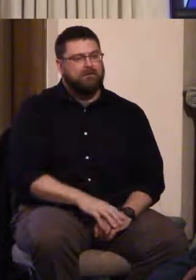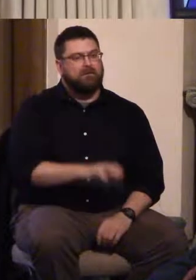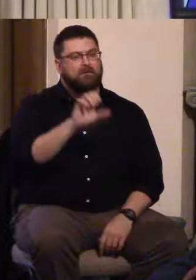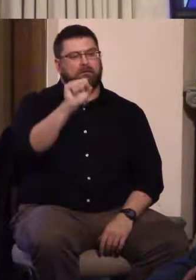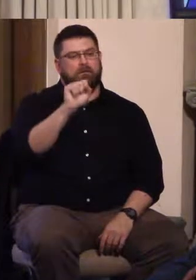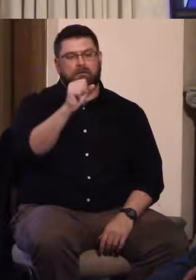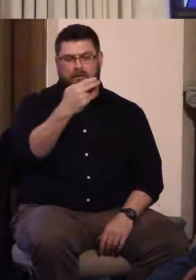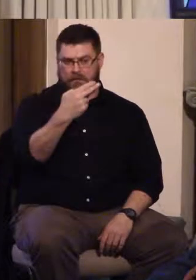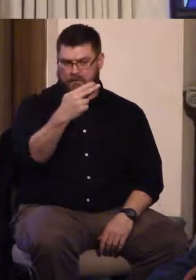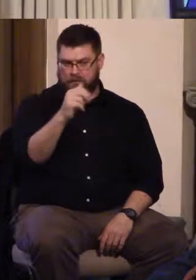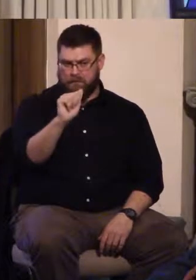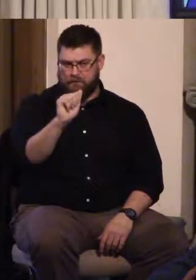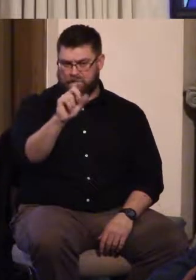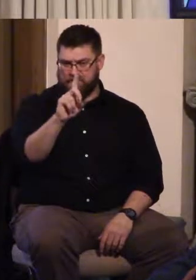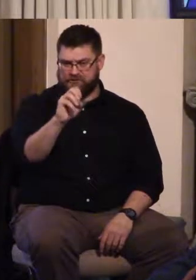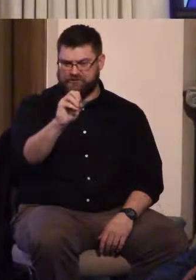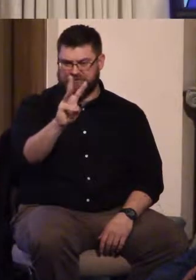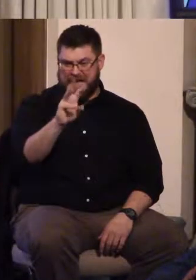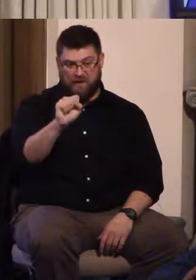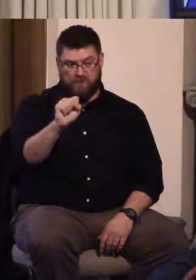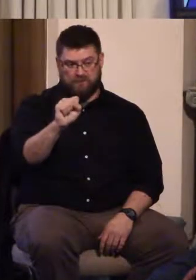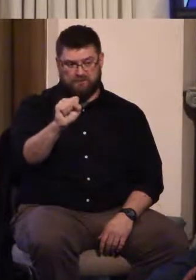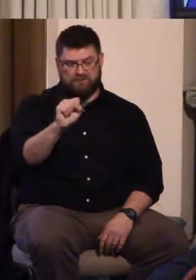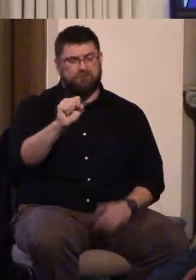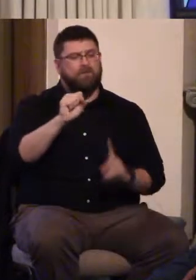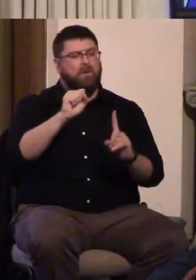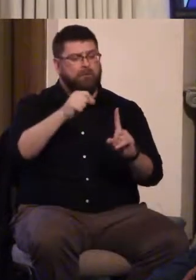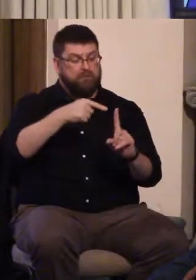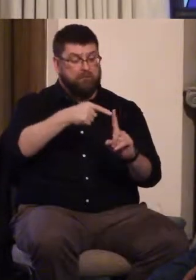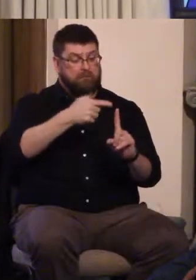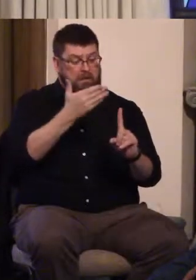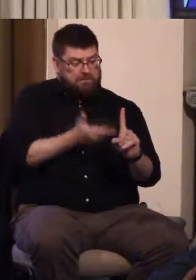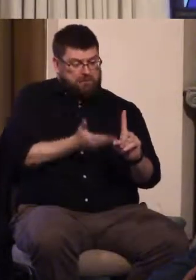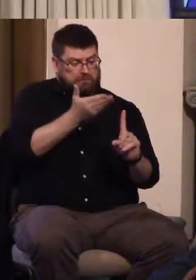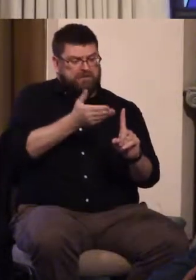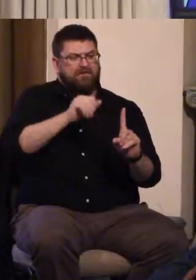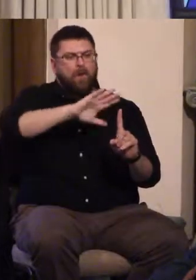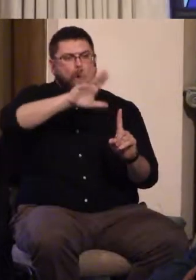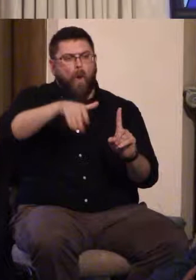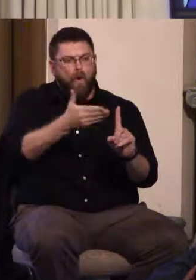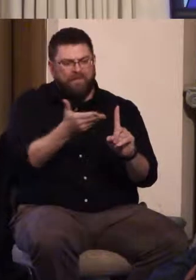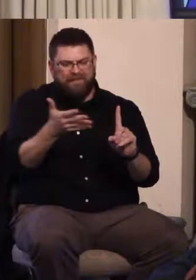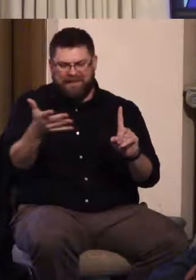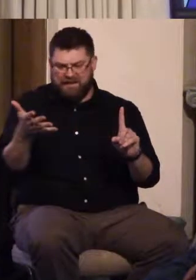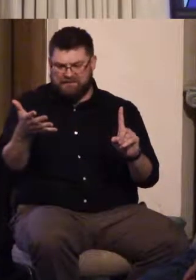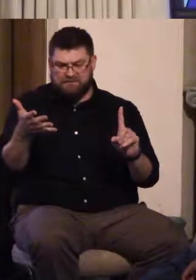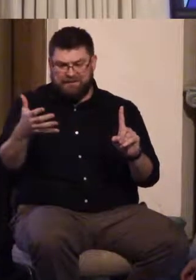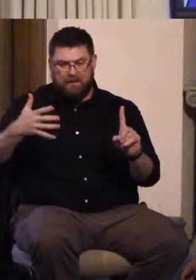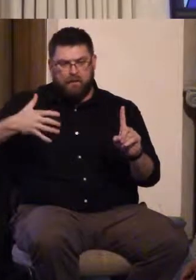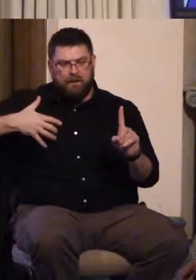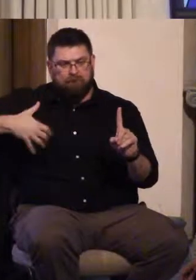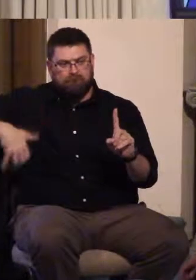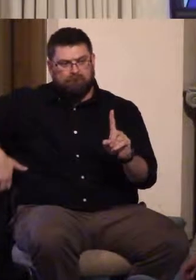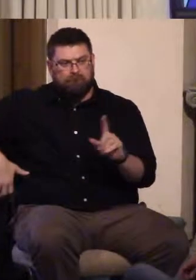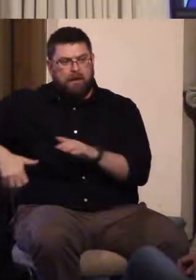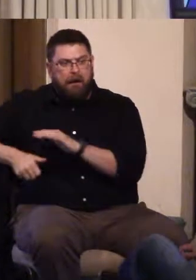bringing the shadow, all of those hidden aspects within us, bringing the shadow to the